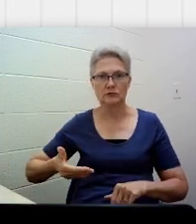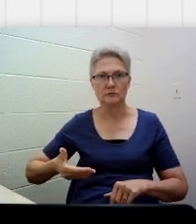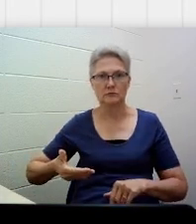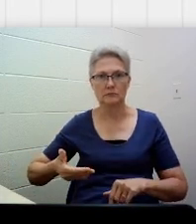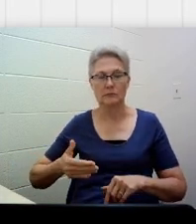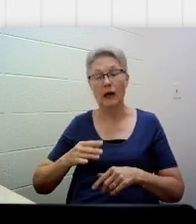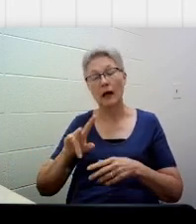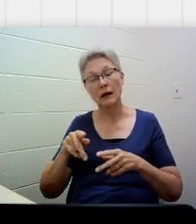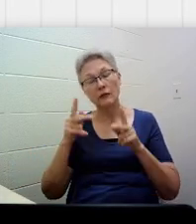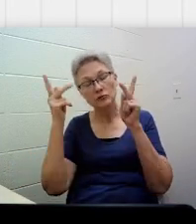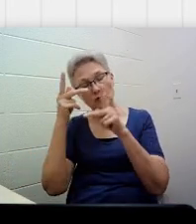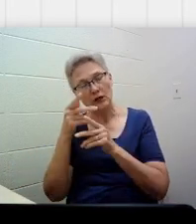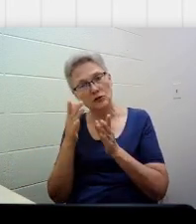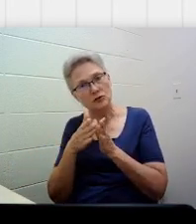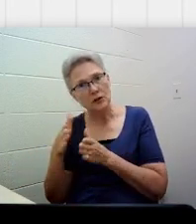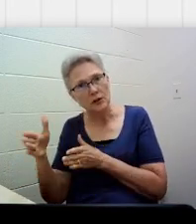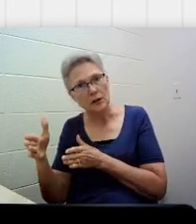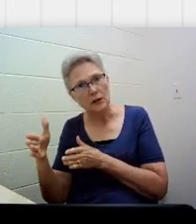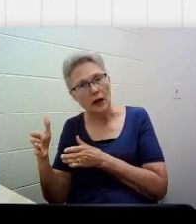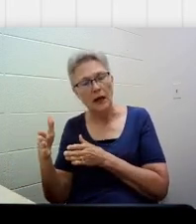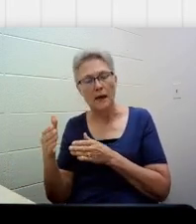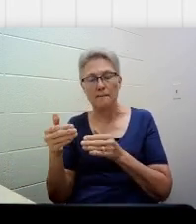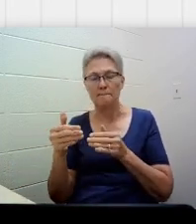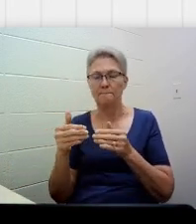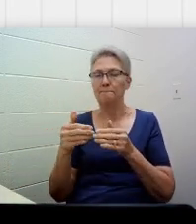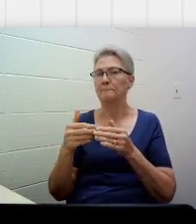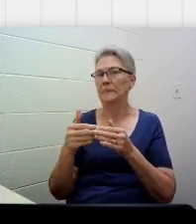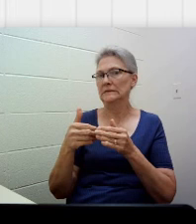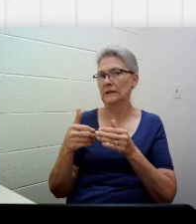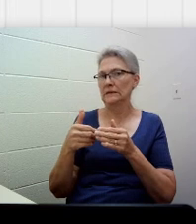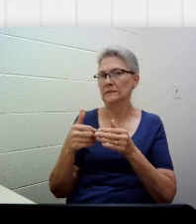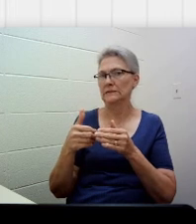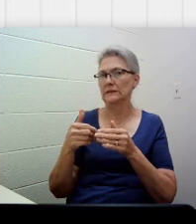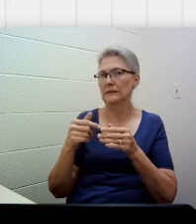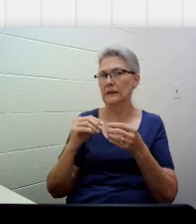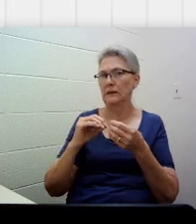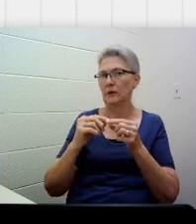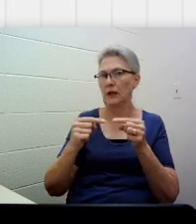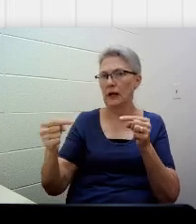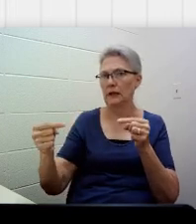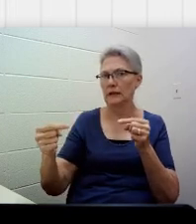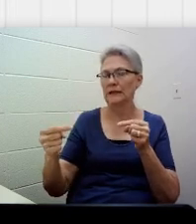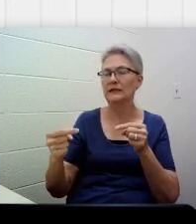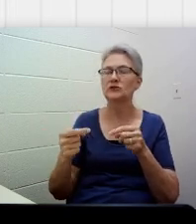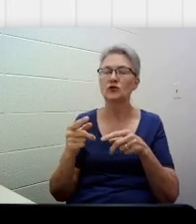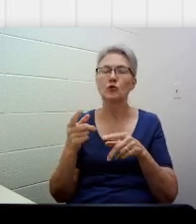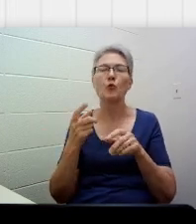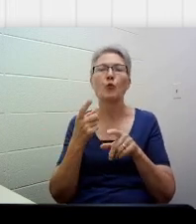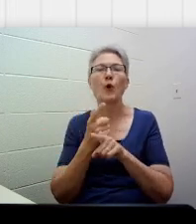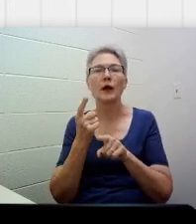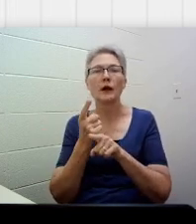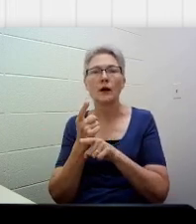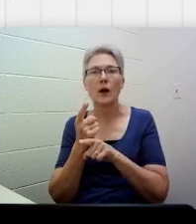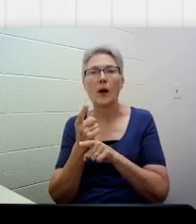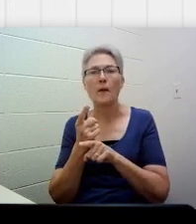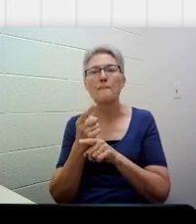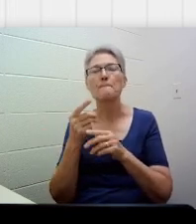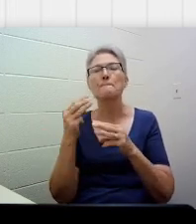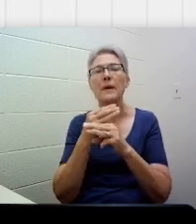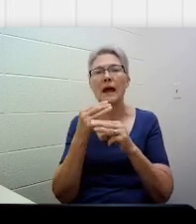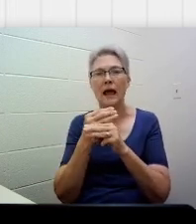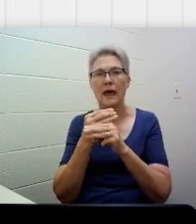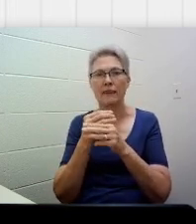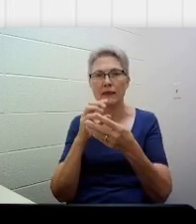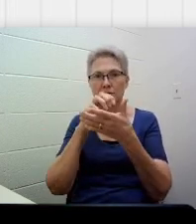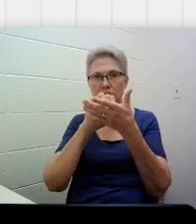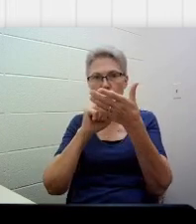Another strategy that I could use besides the number line is the standard algorithm. In the standard algorithm, it's important to make sure you line up